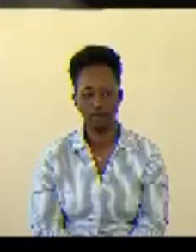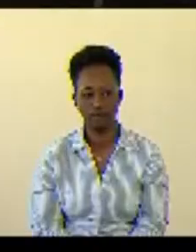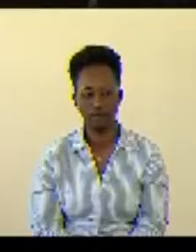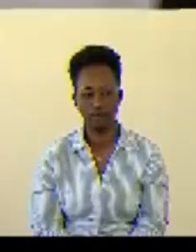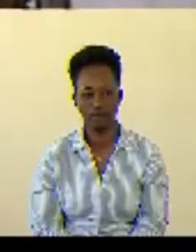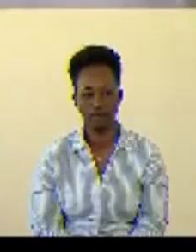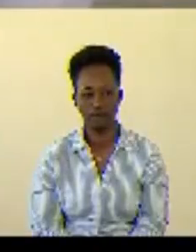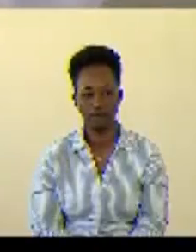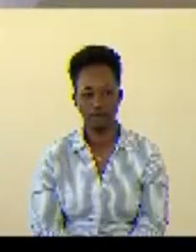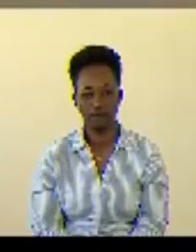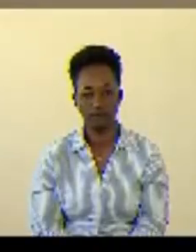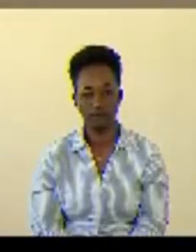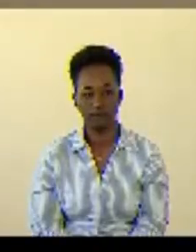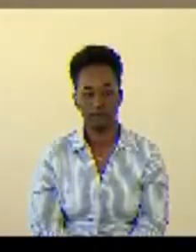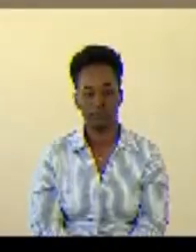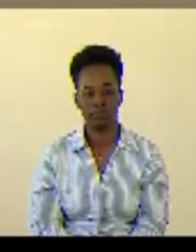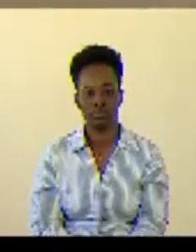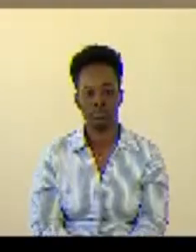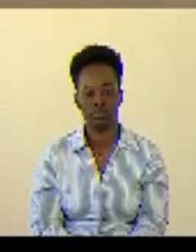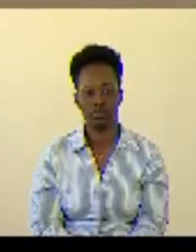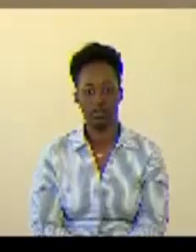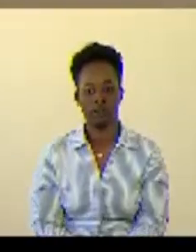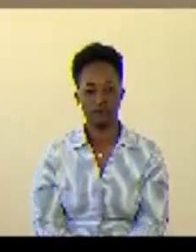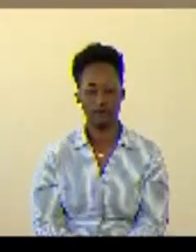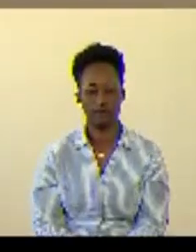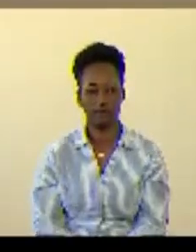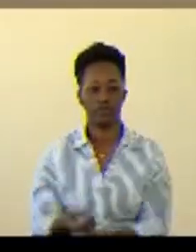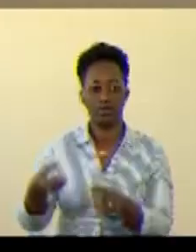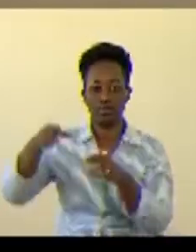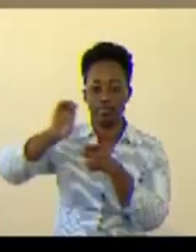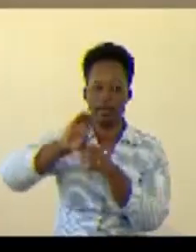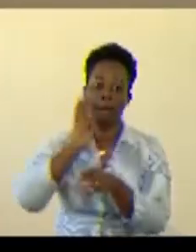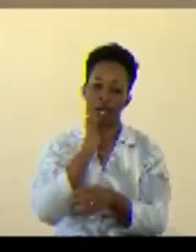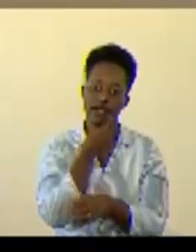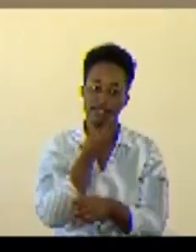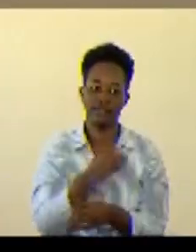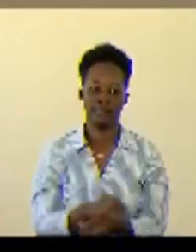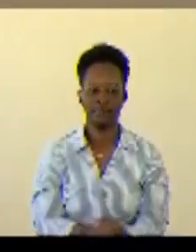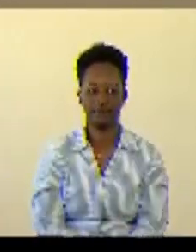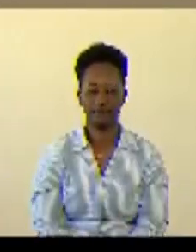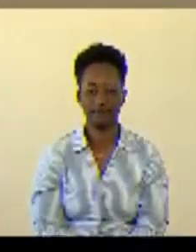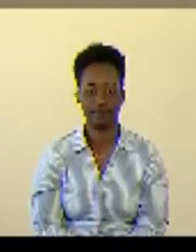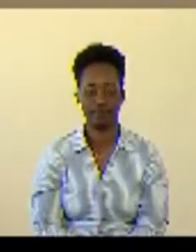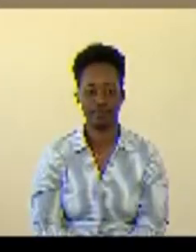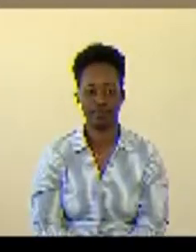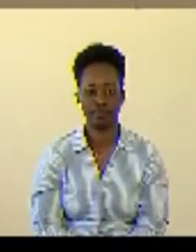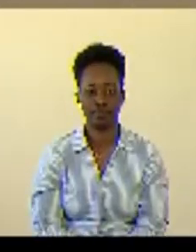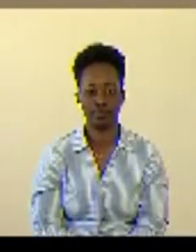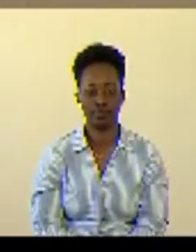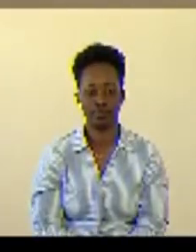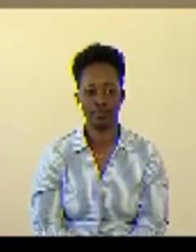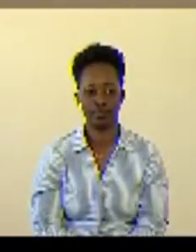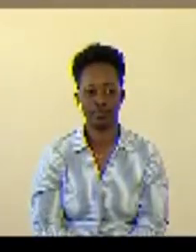is a starch. Then I have to add some water. And I'm going to conduct the